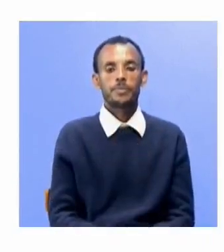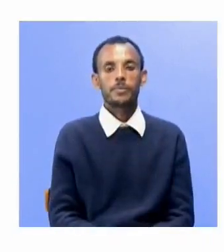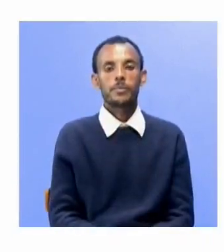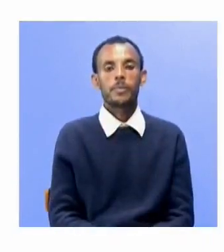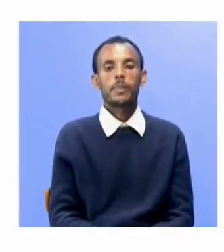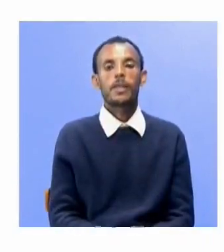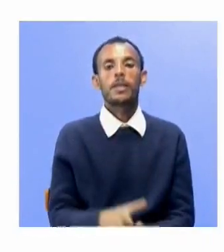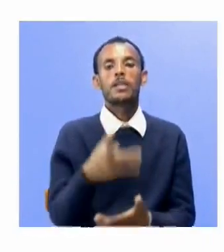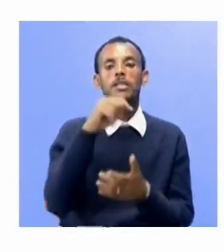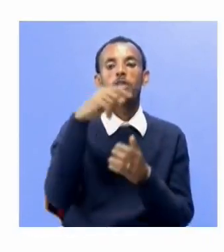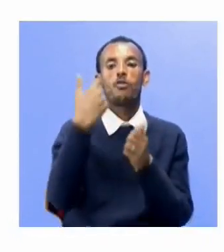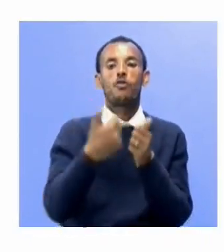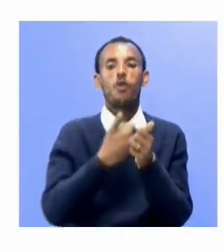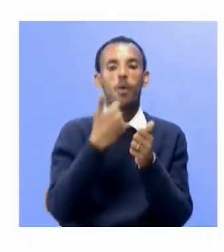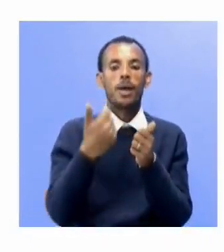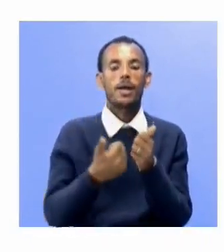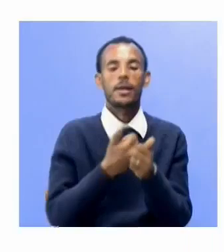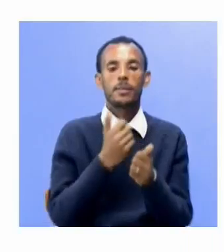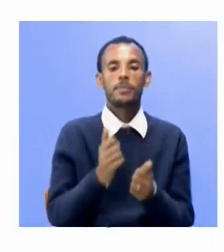the following